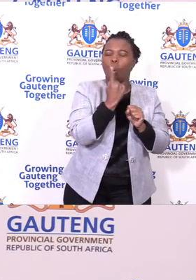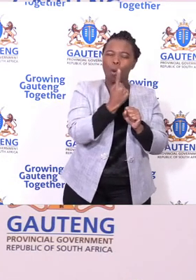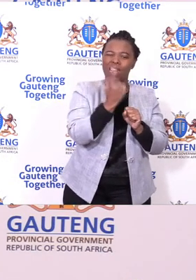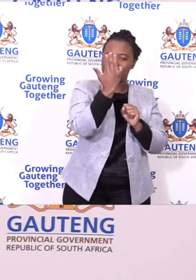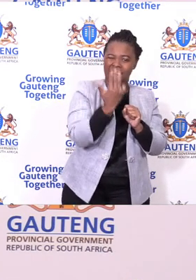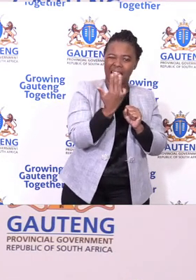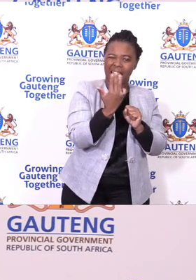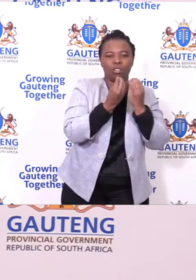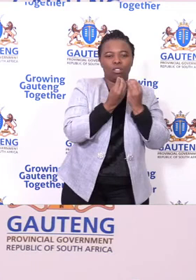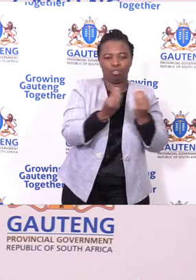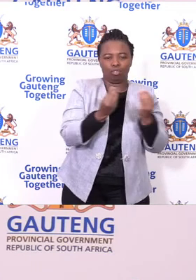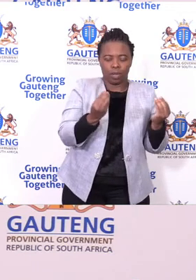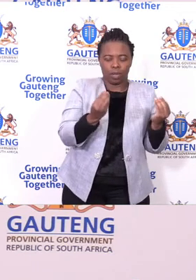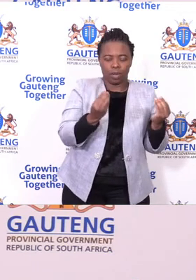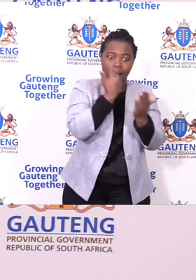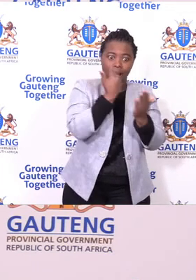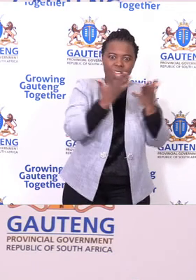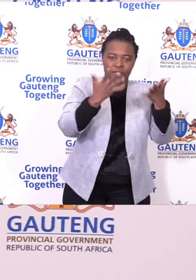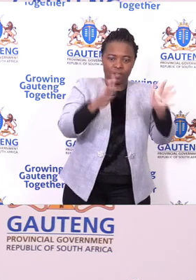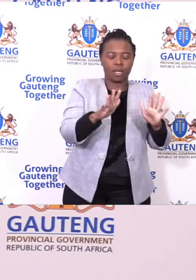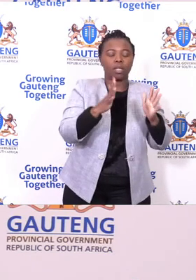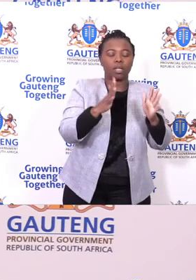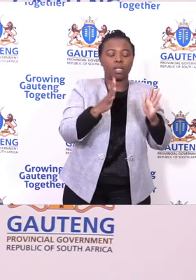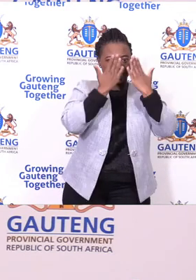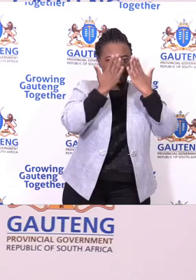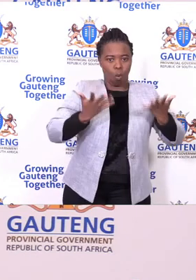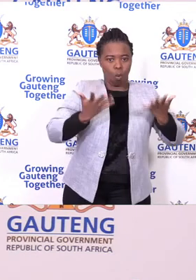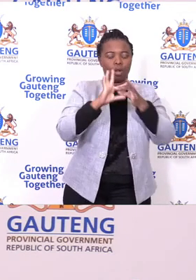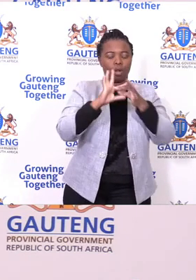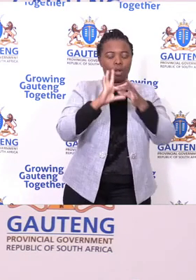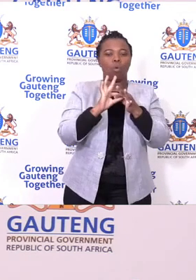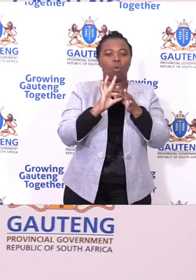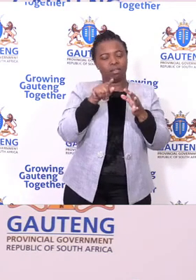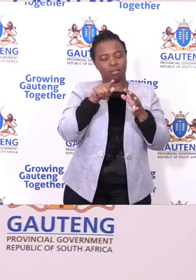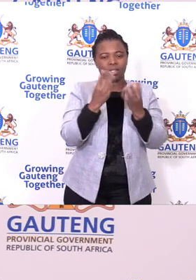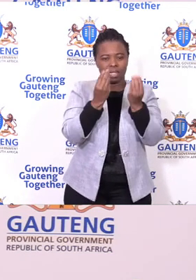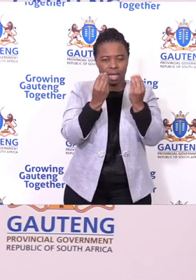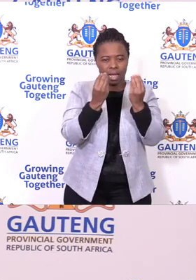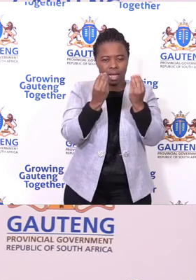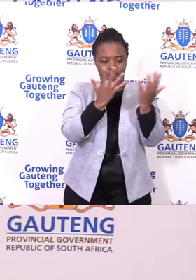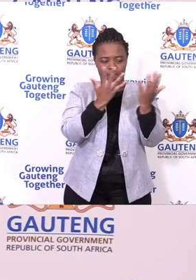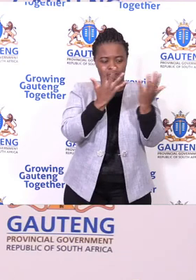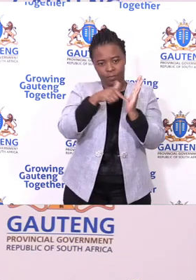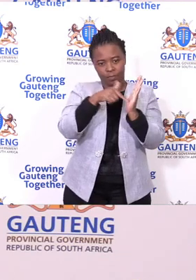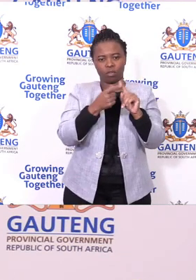study from home. These are the figures that we have within the department. But overall, as